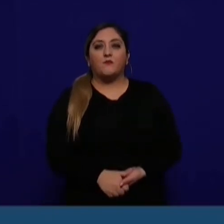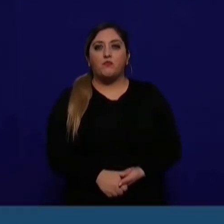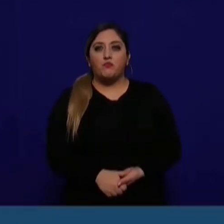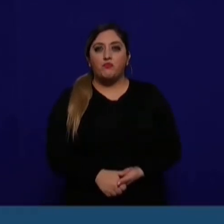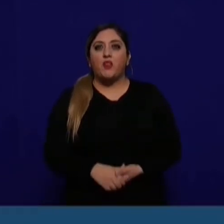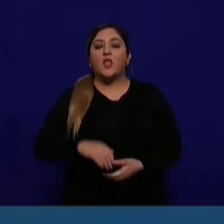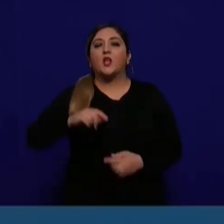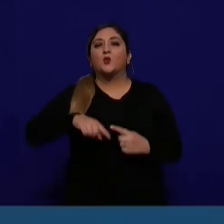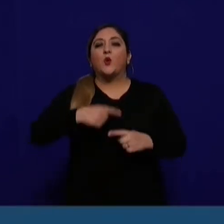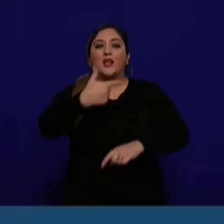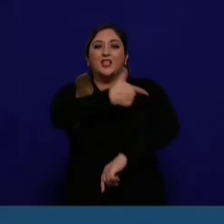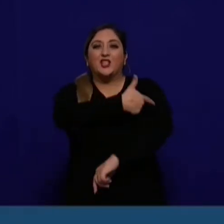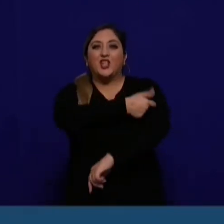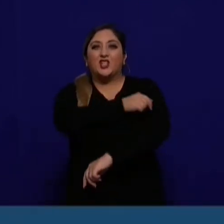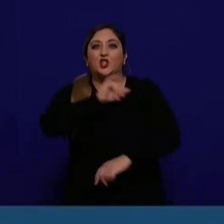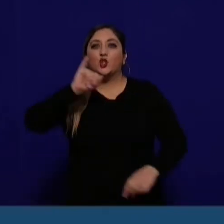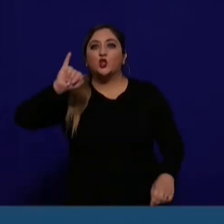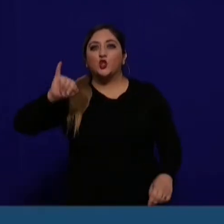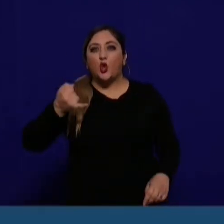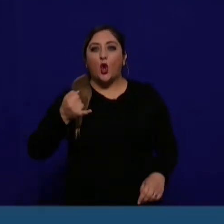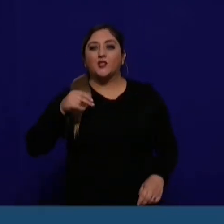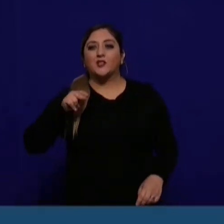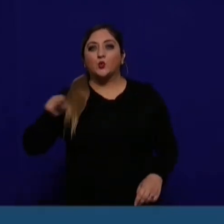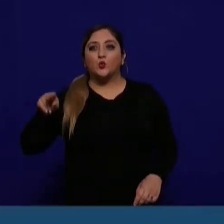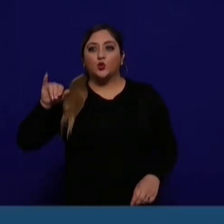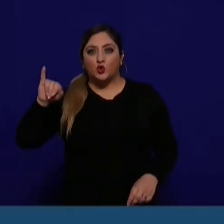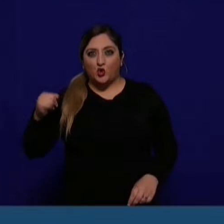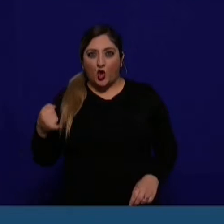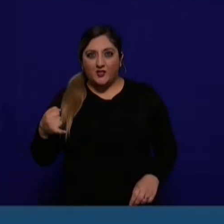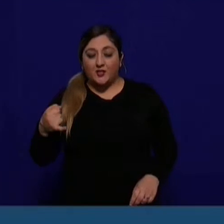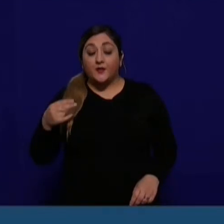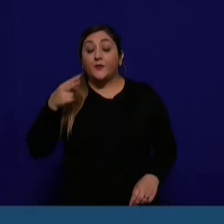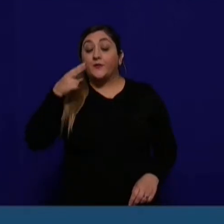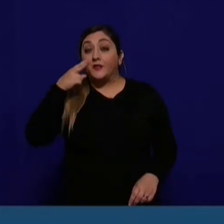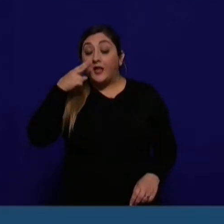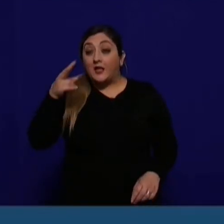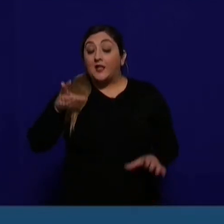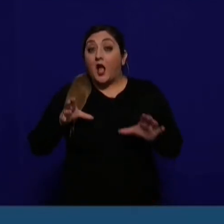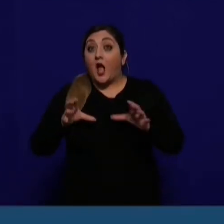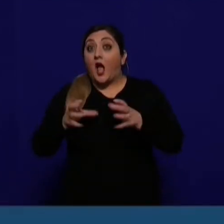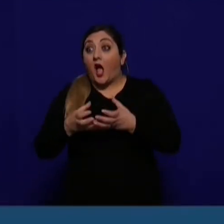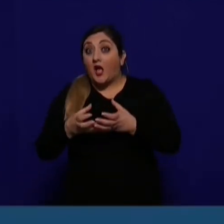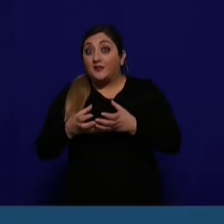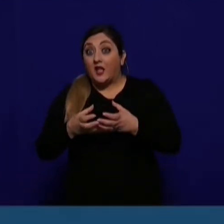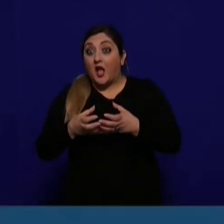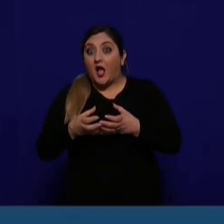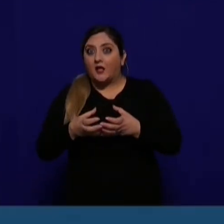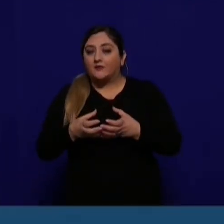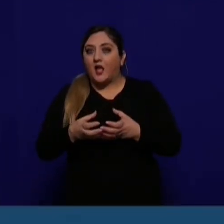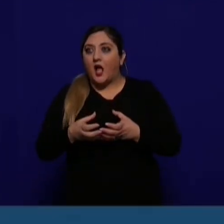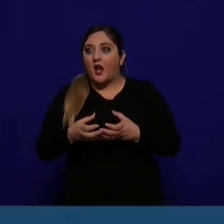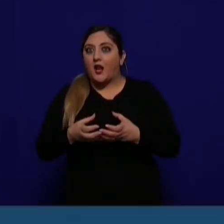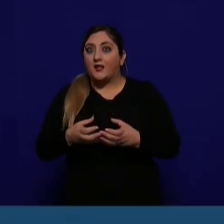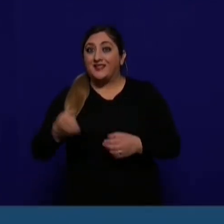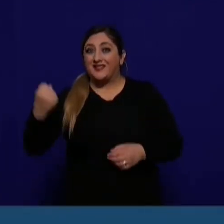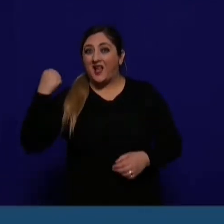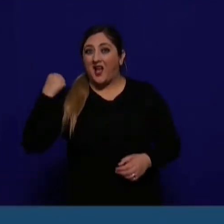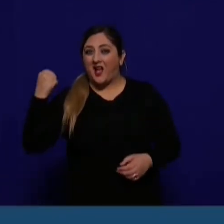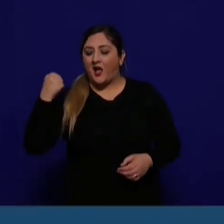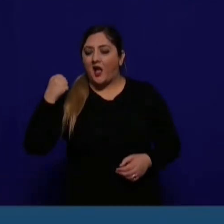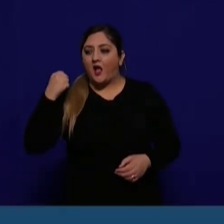& Johnson, rajna li l-FDA u s-CDC u koll għamlu temporary